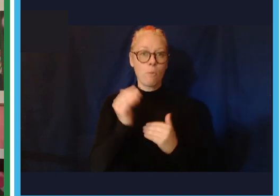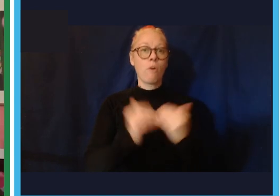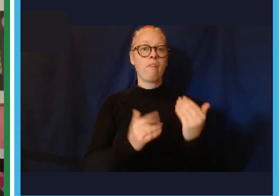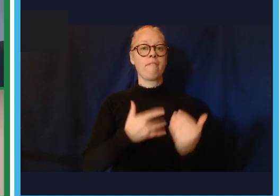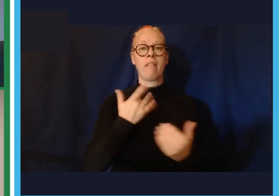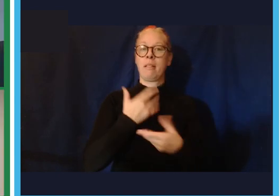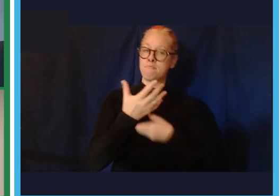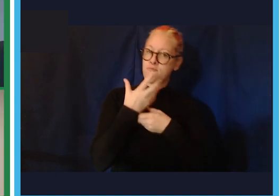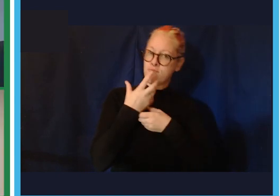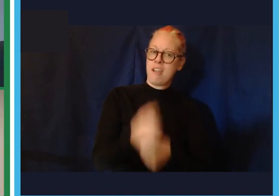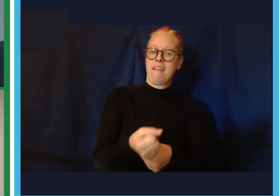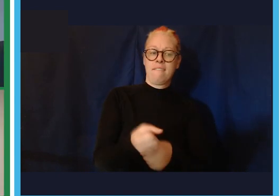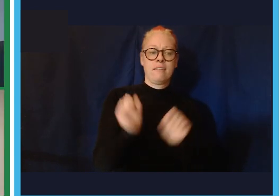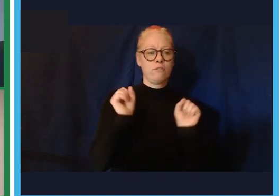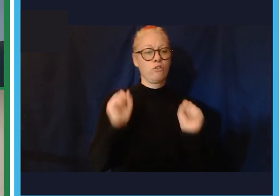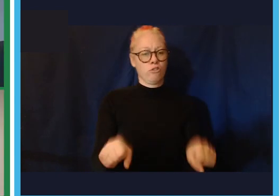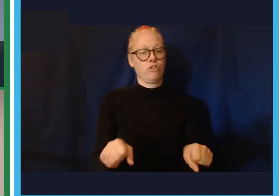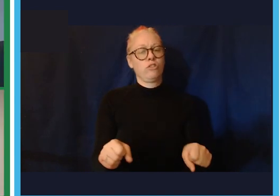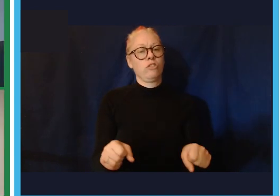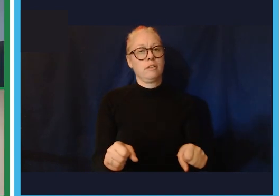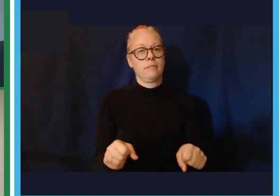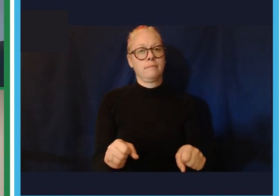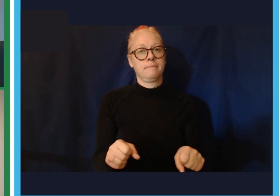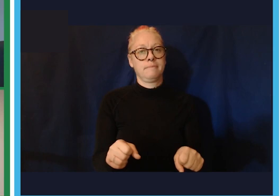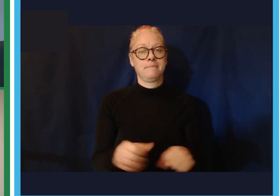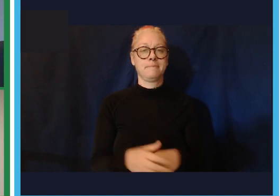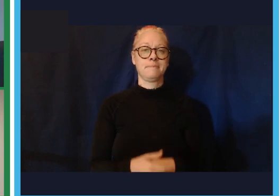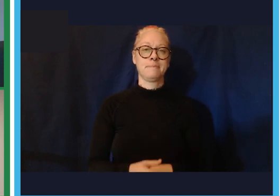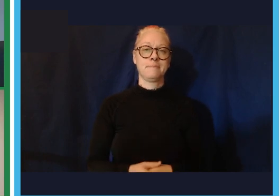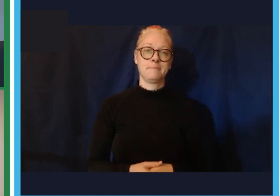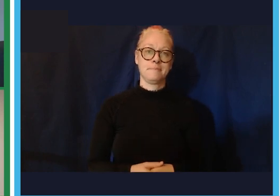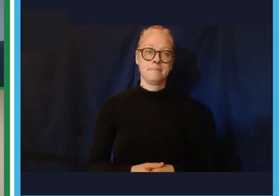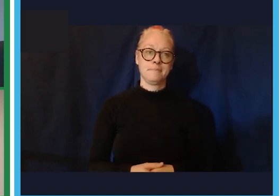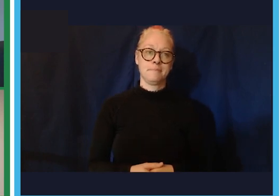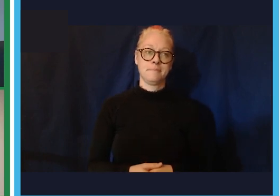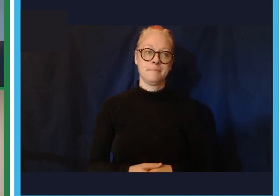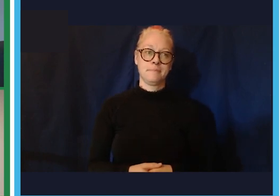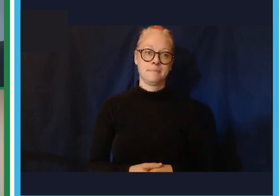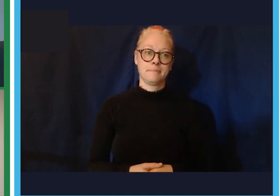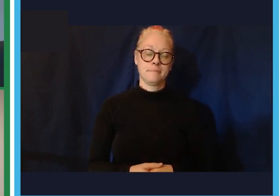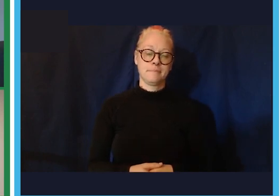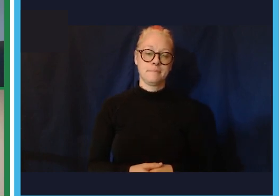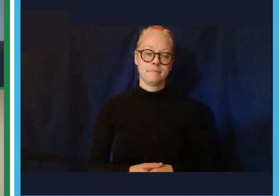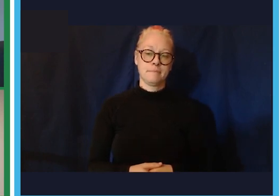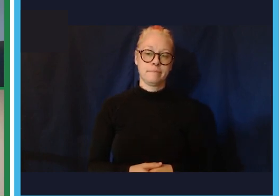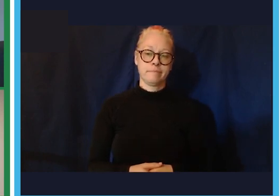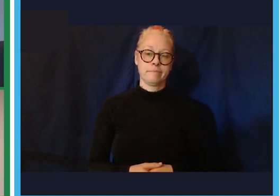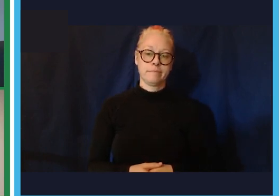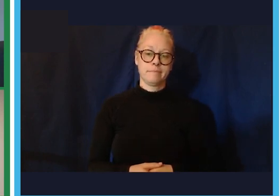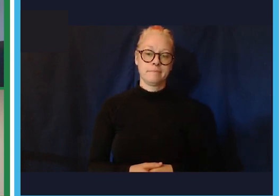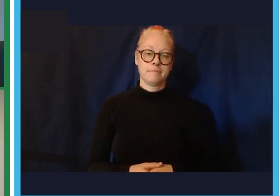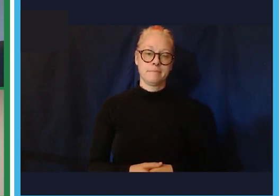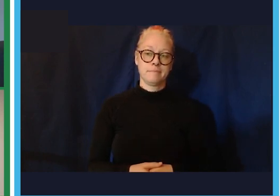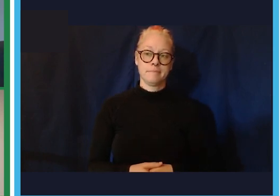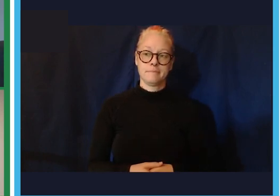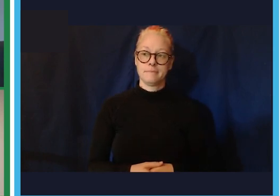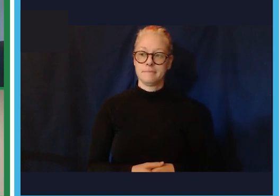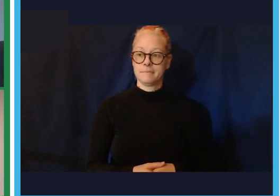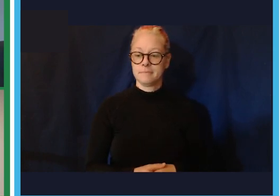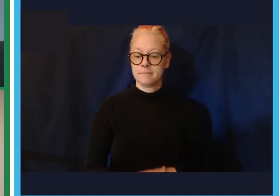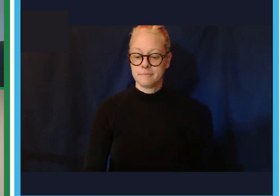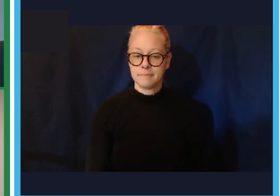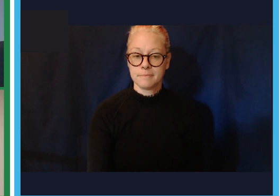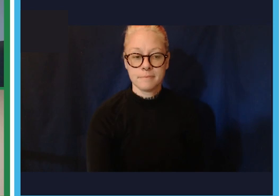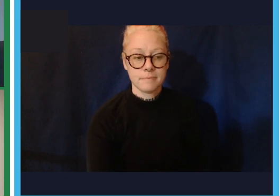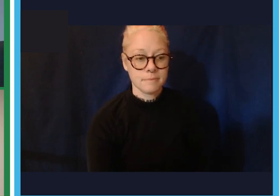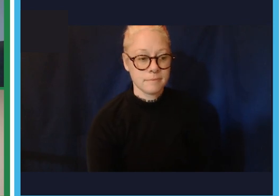order to feel comfortable and brave enough to go out there and be myself as a writer. Okay, so a